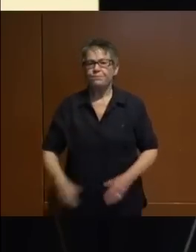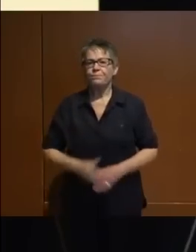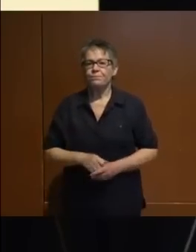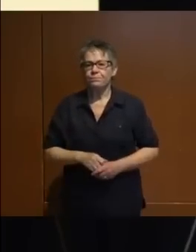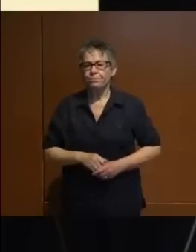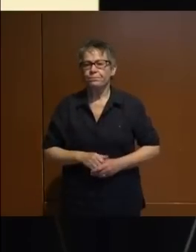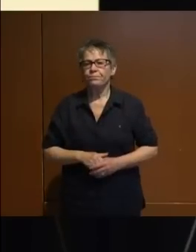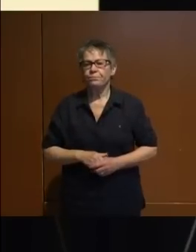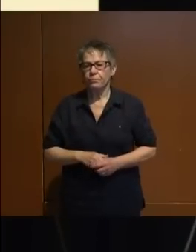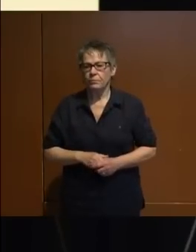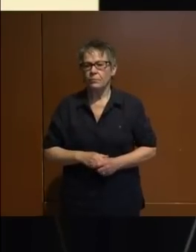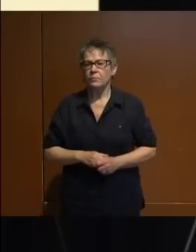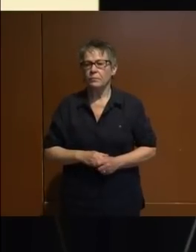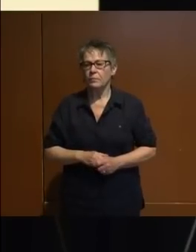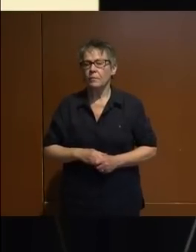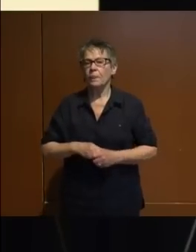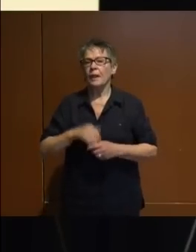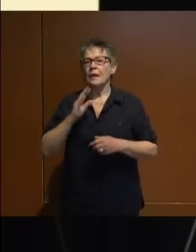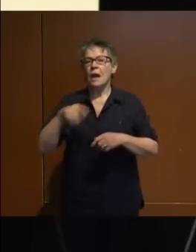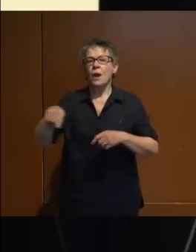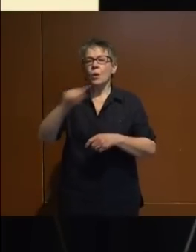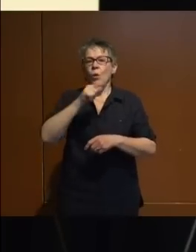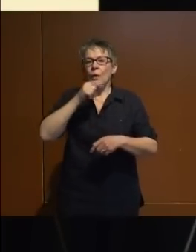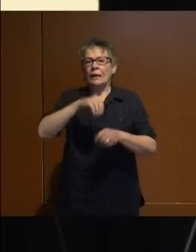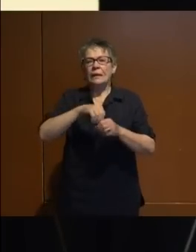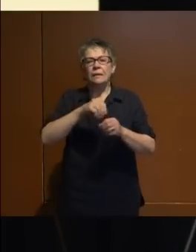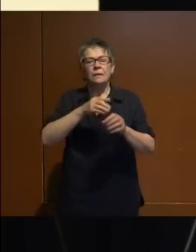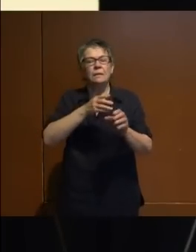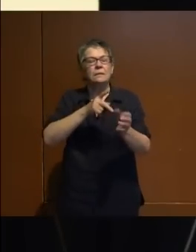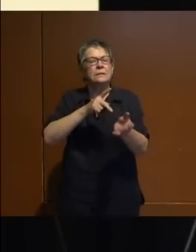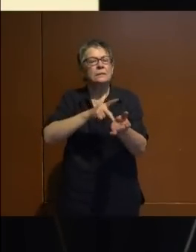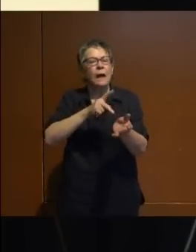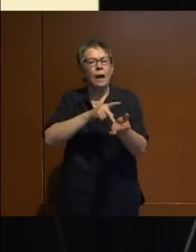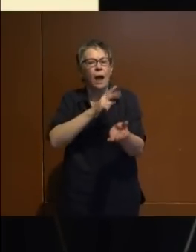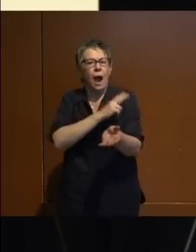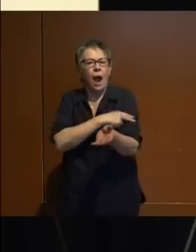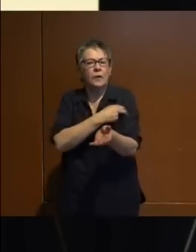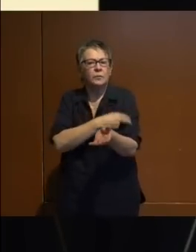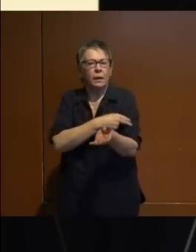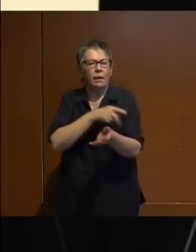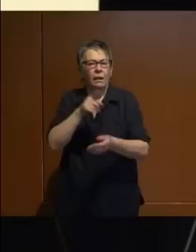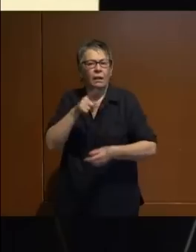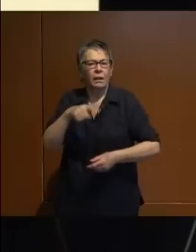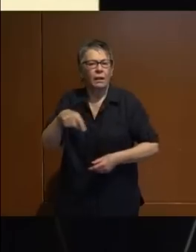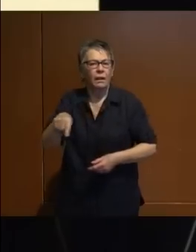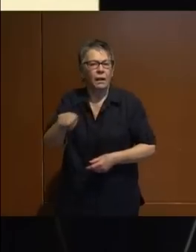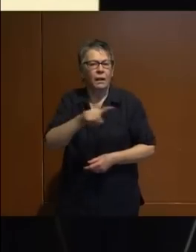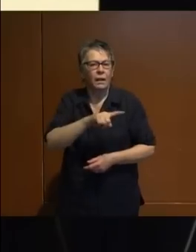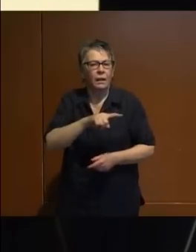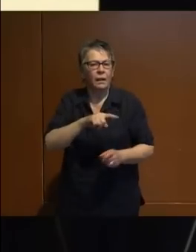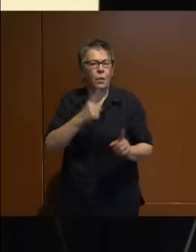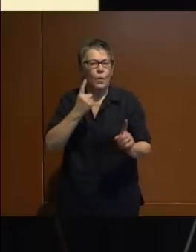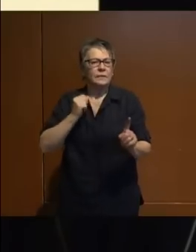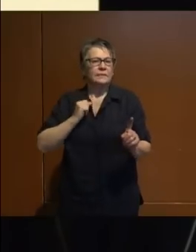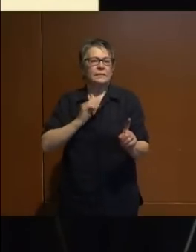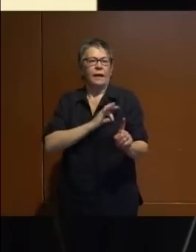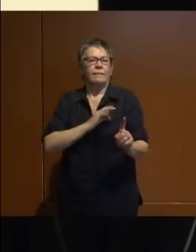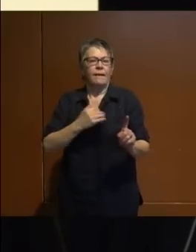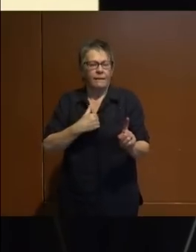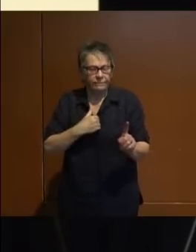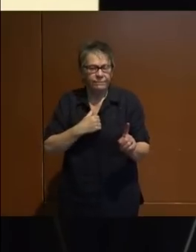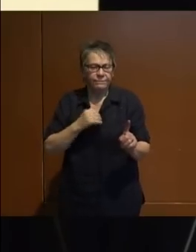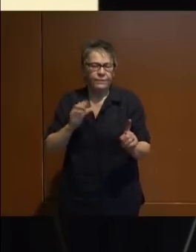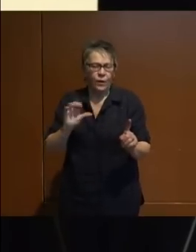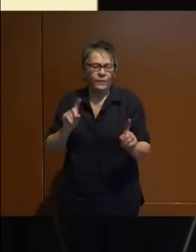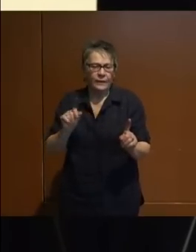Psychiatric Hospital employees has been affected. There is one staff member at Ancora